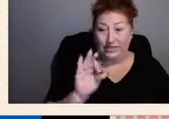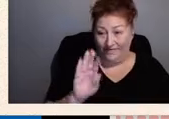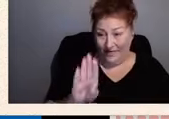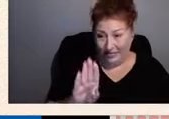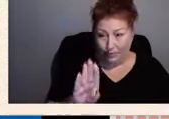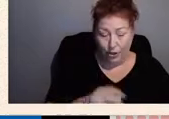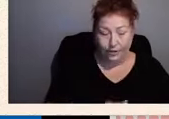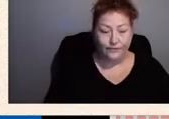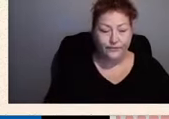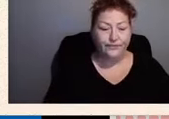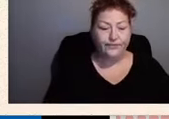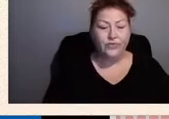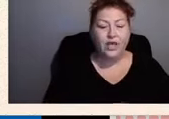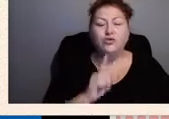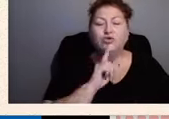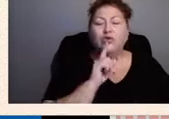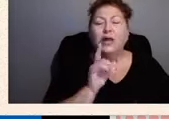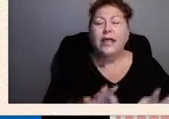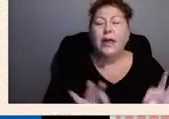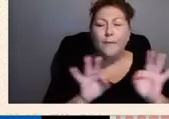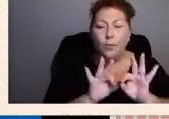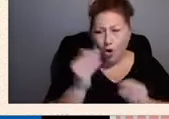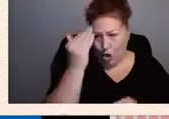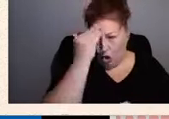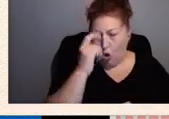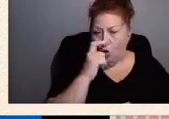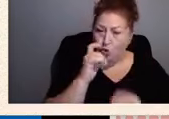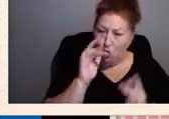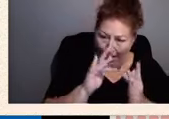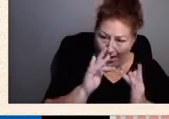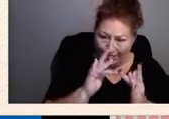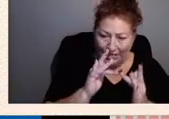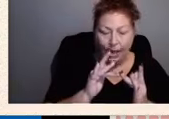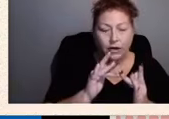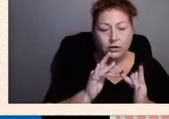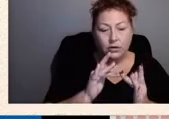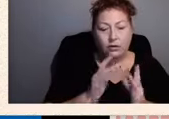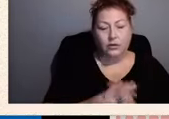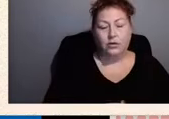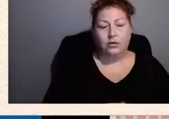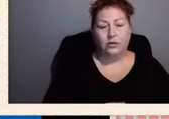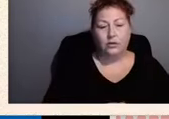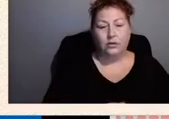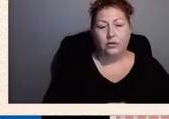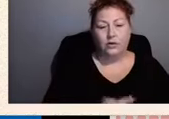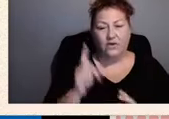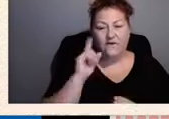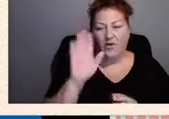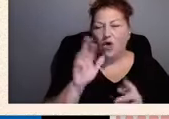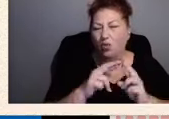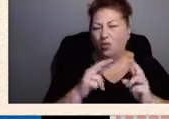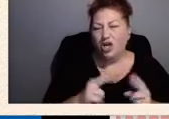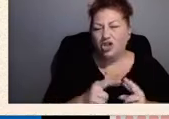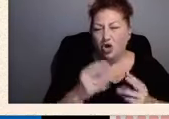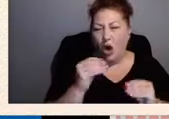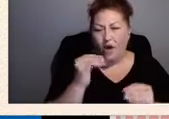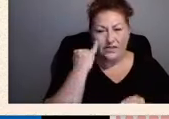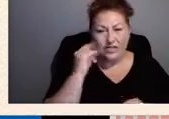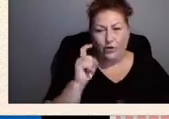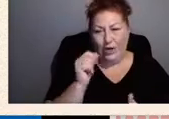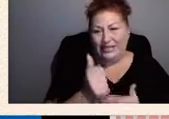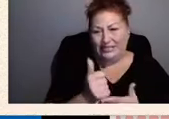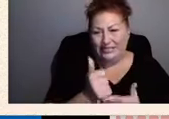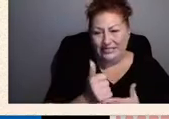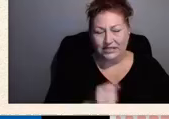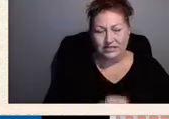It's important to know who to contact in your regional office if you need assistance.